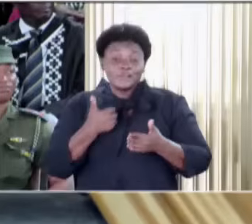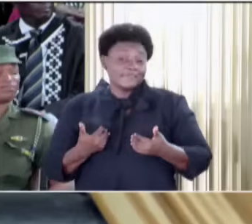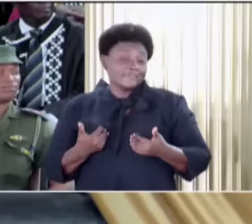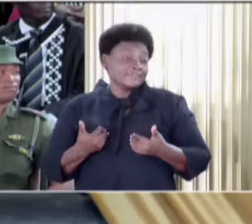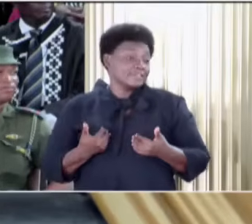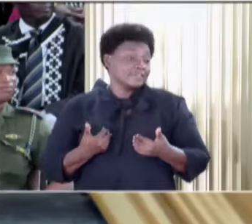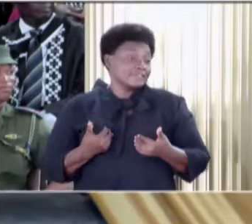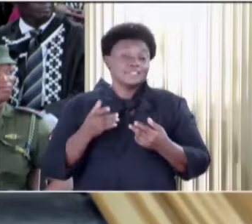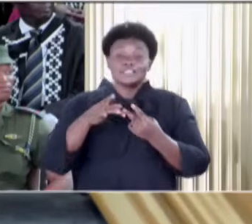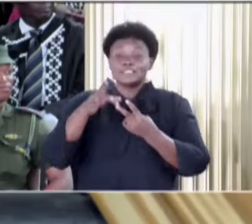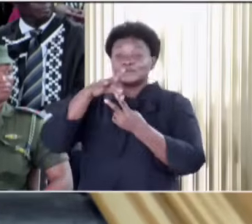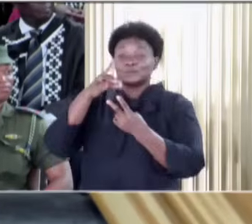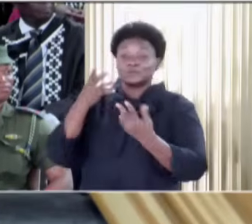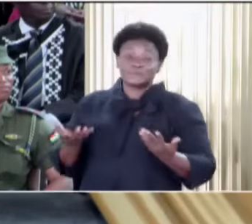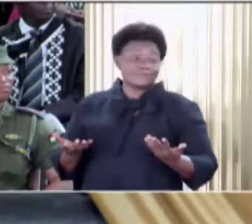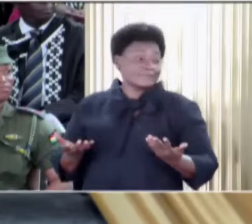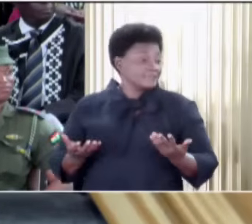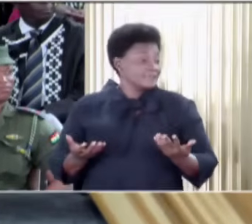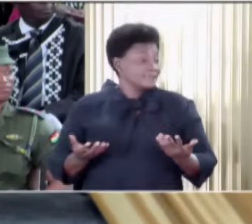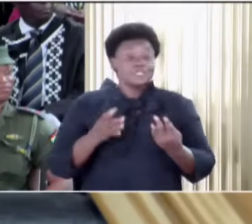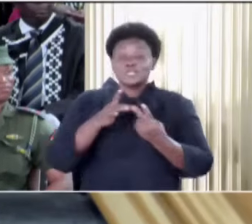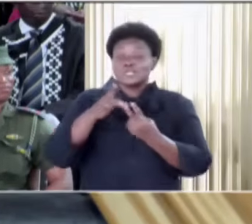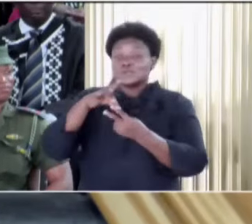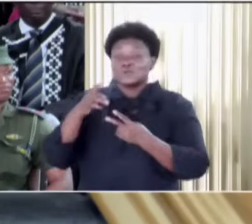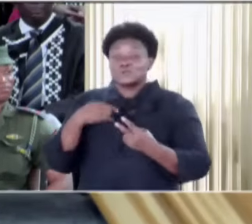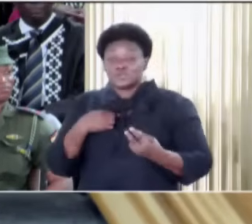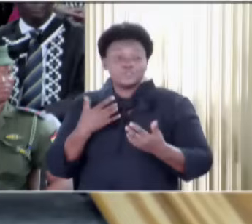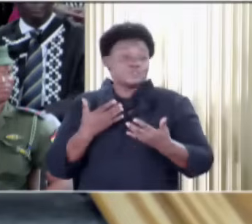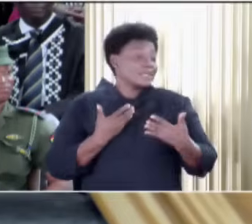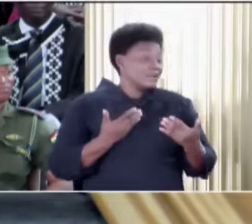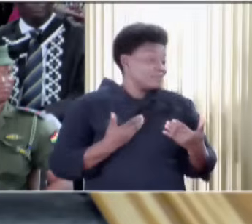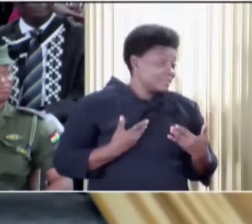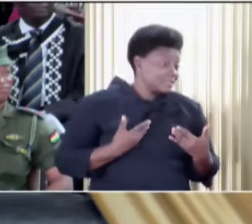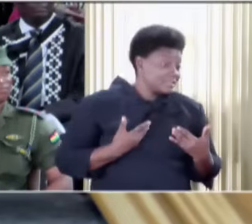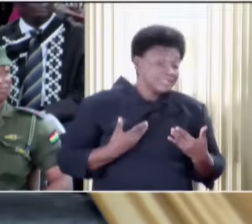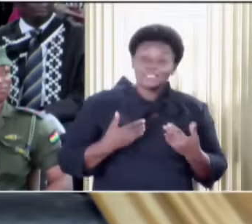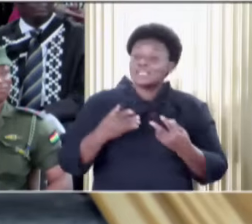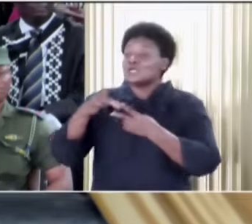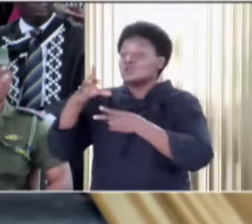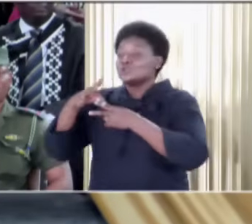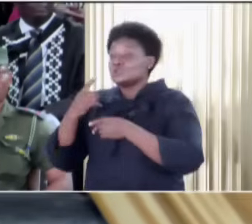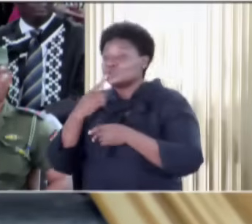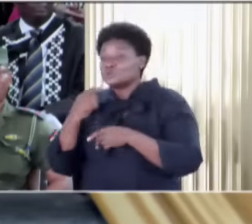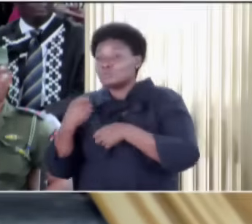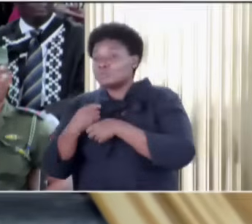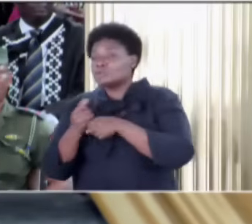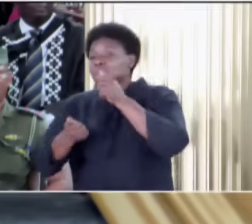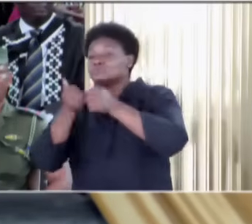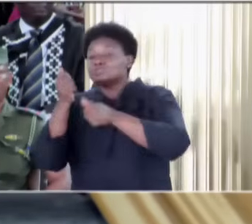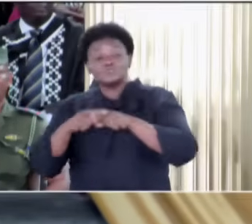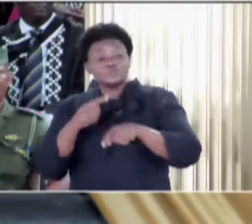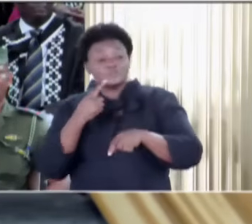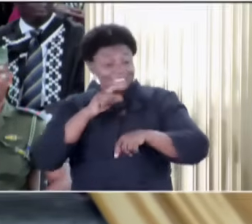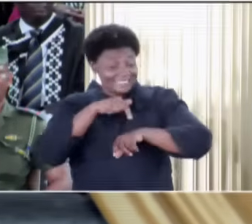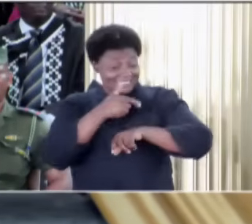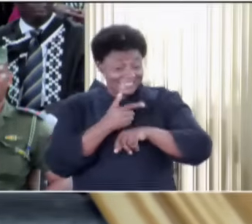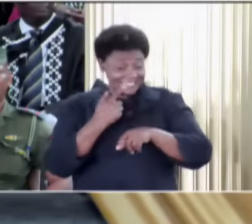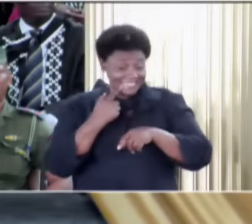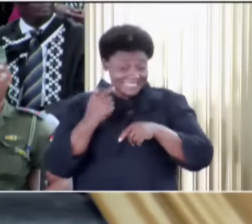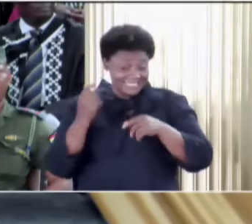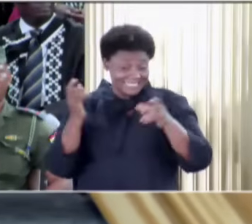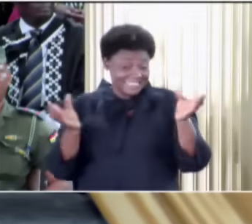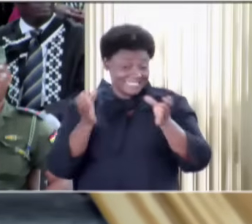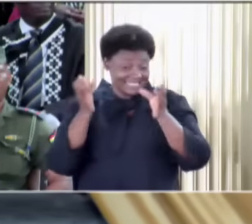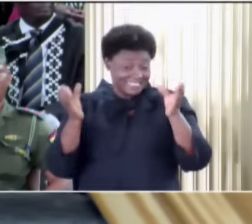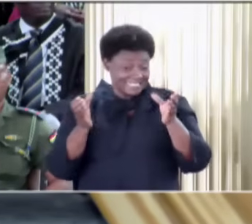A choice. A choice to be happy. A choice to make most of this graduation ceremony,